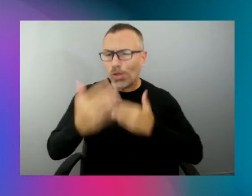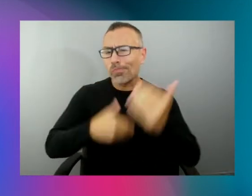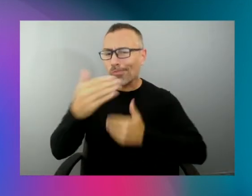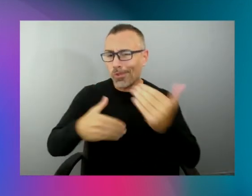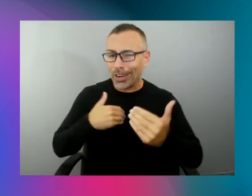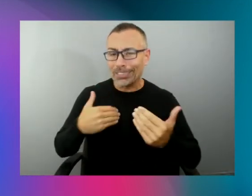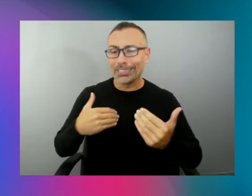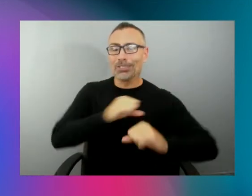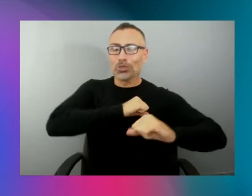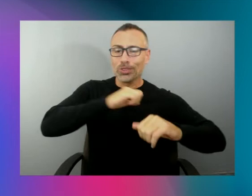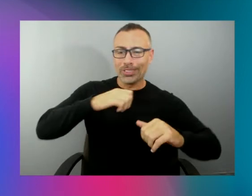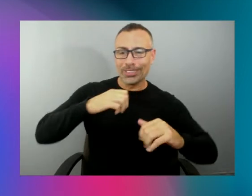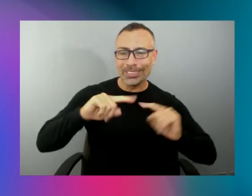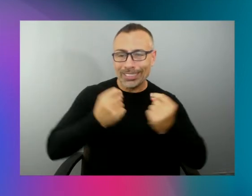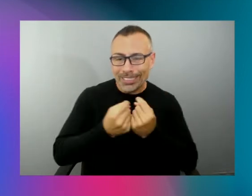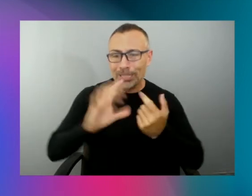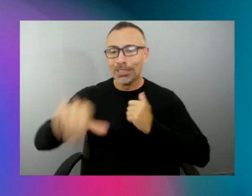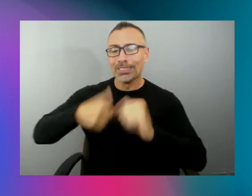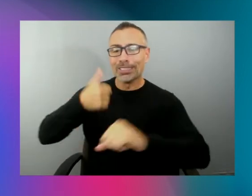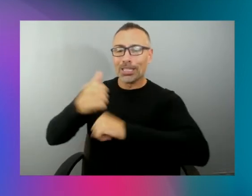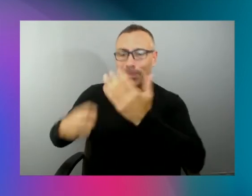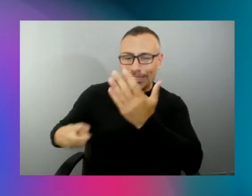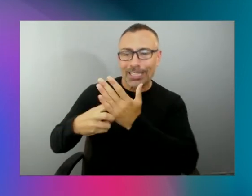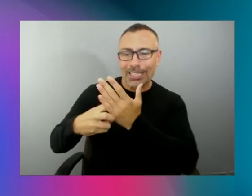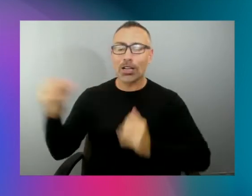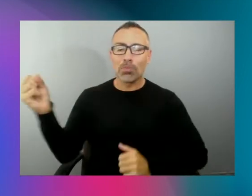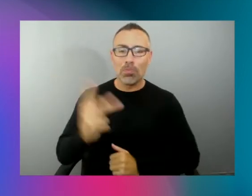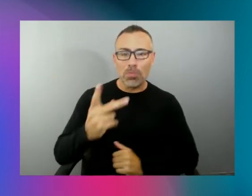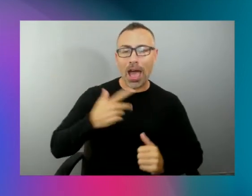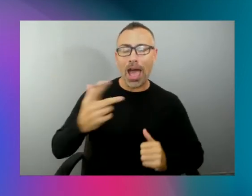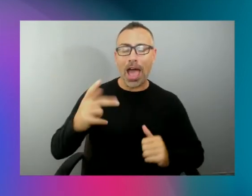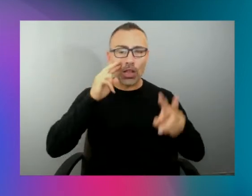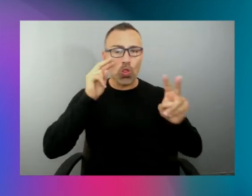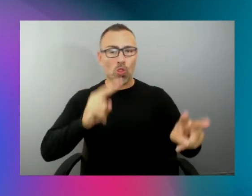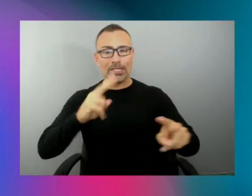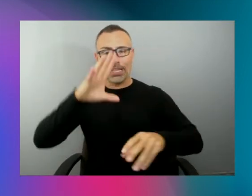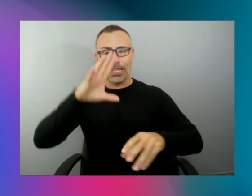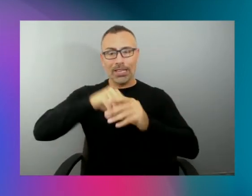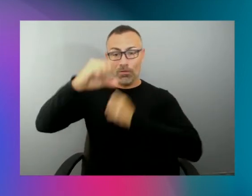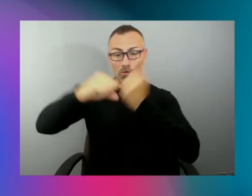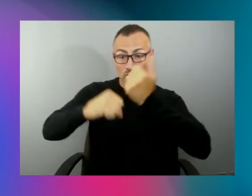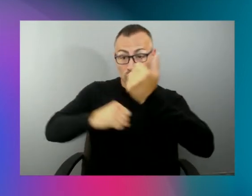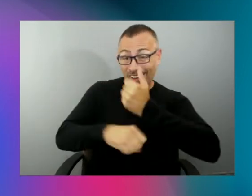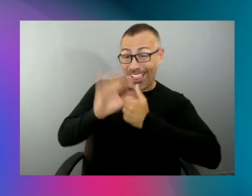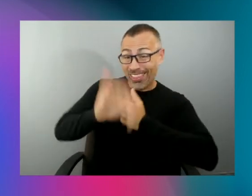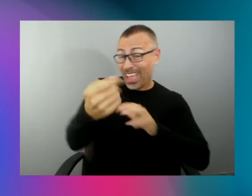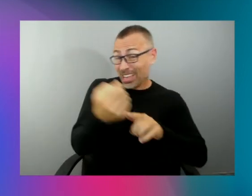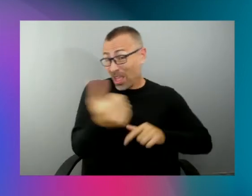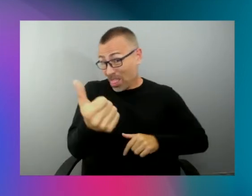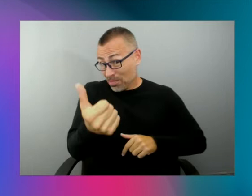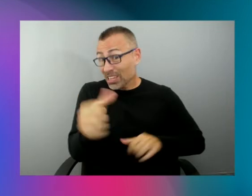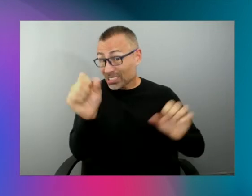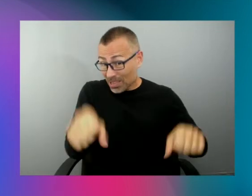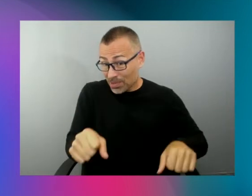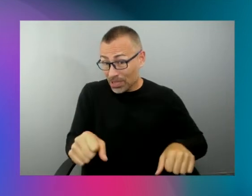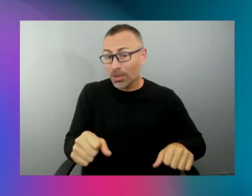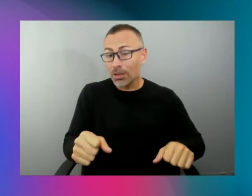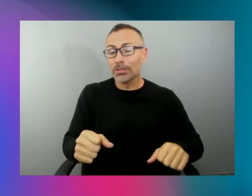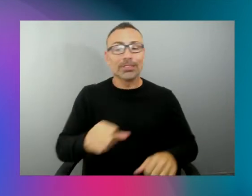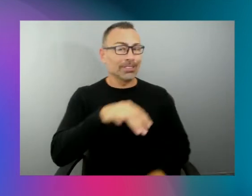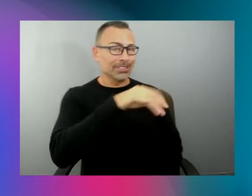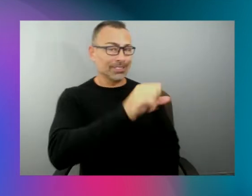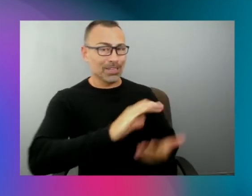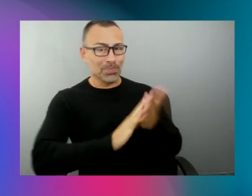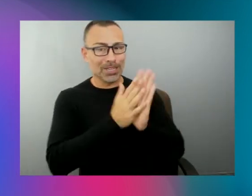out the infrastructure for you can be completely eliminated. Everything can be automated. And we're going to see that in just a minute. But I also like